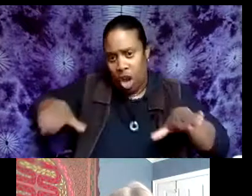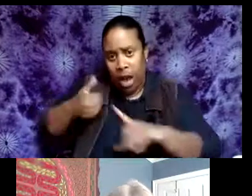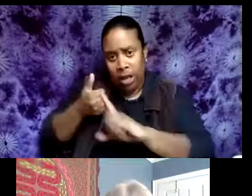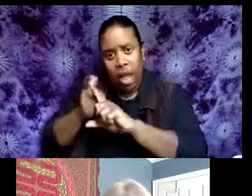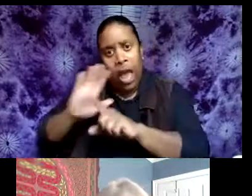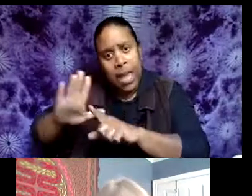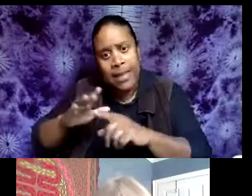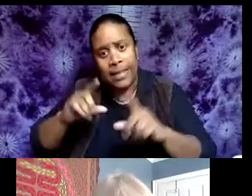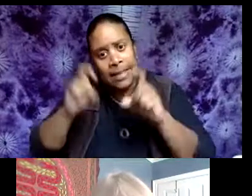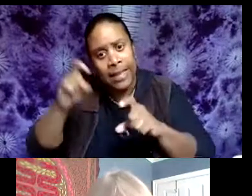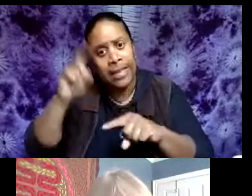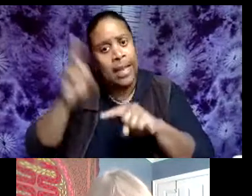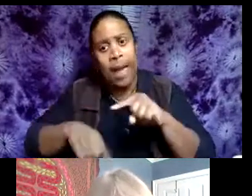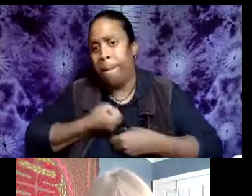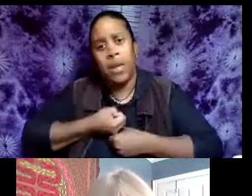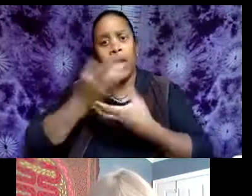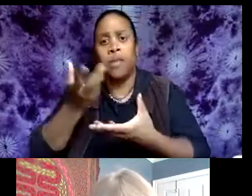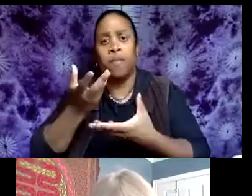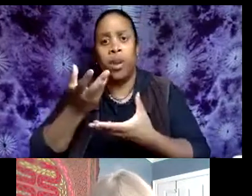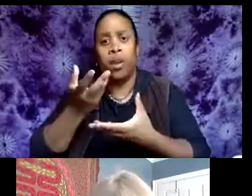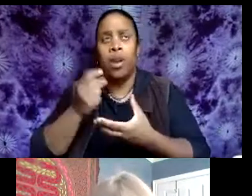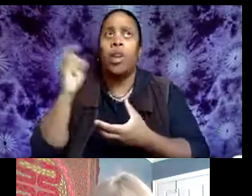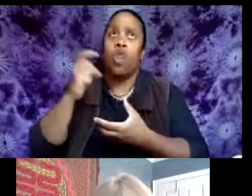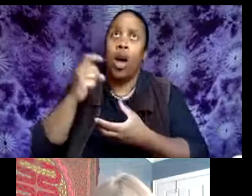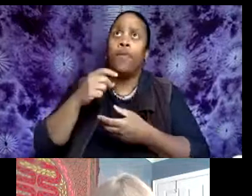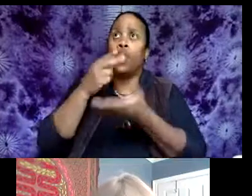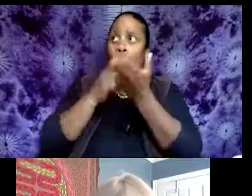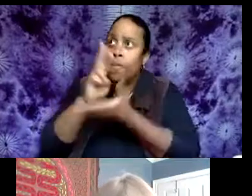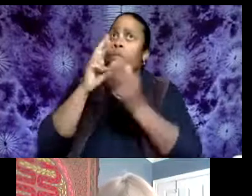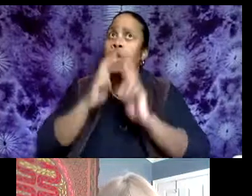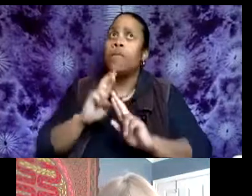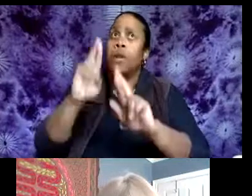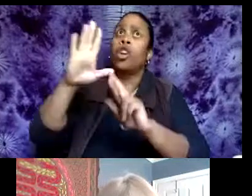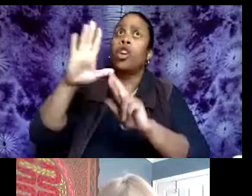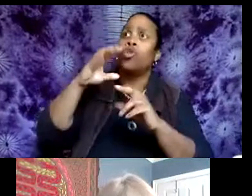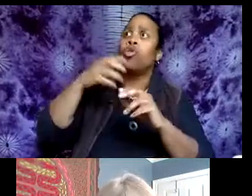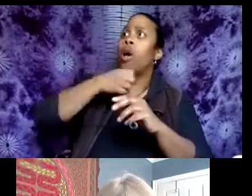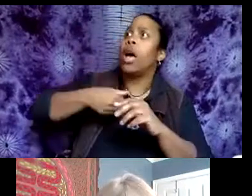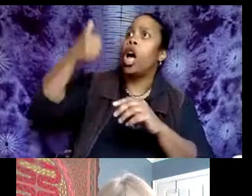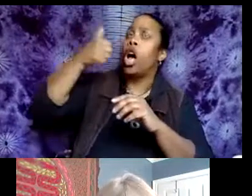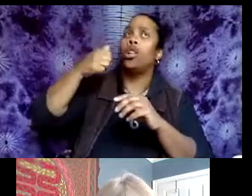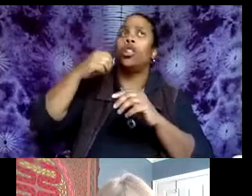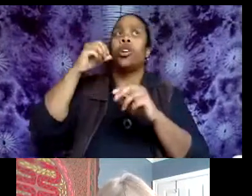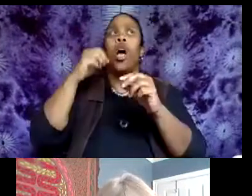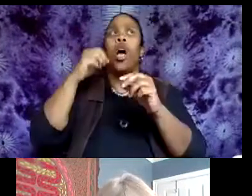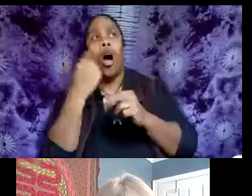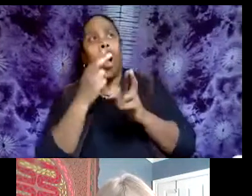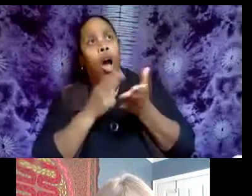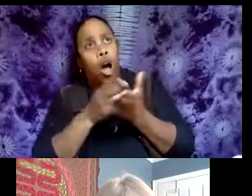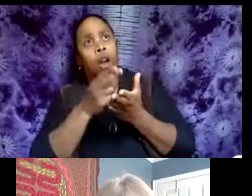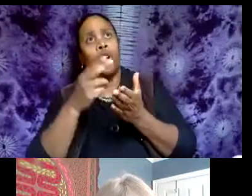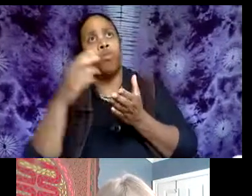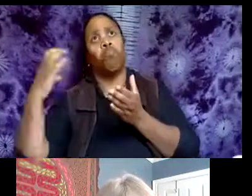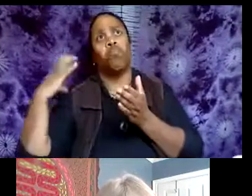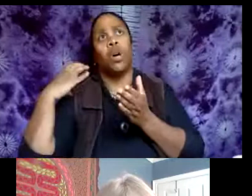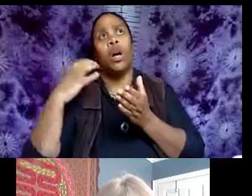to, all of these phrases, respect your elders, honor the matriarch of the family. There's just all of this baggage that